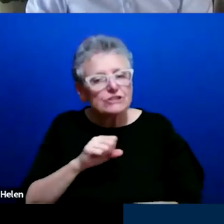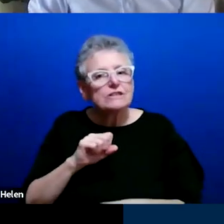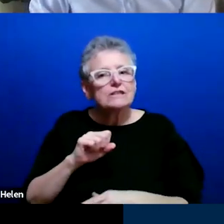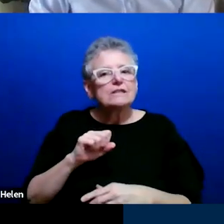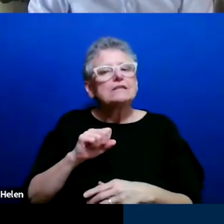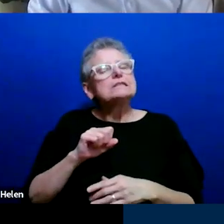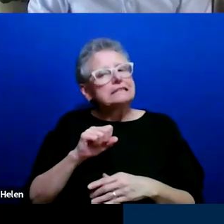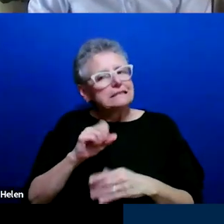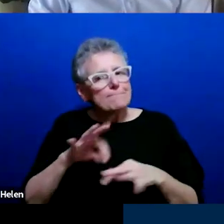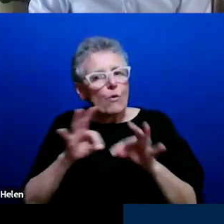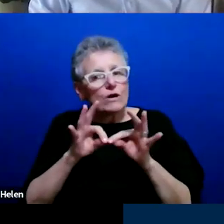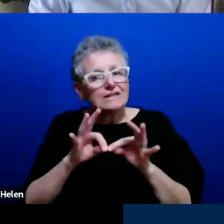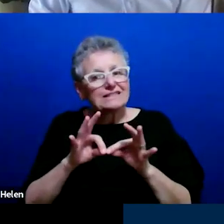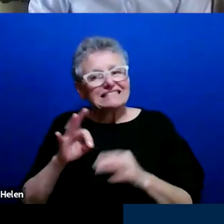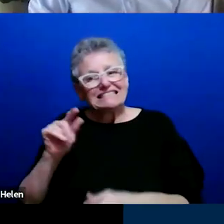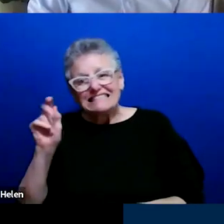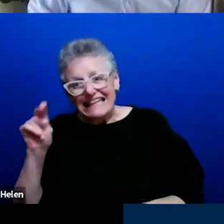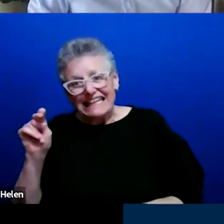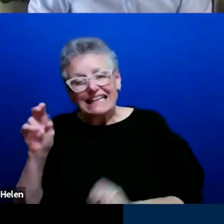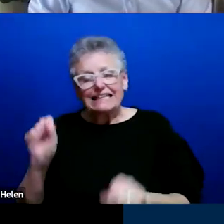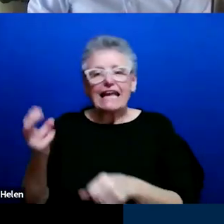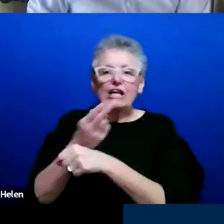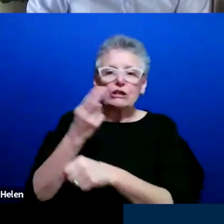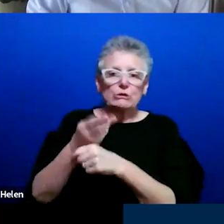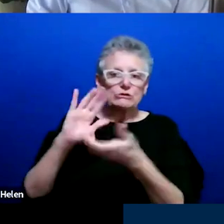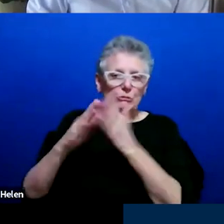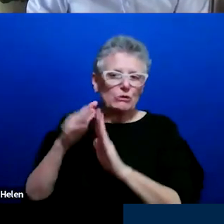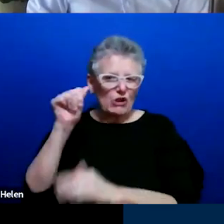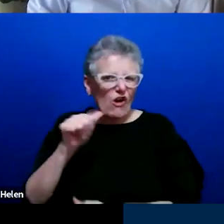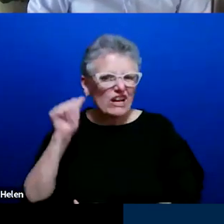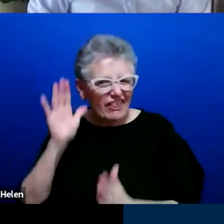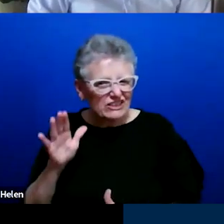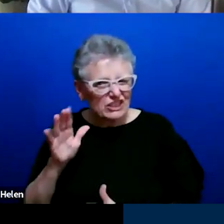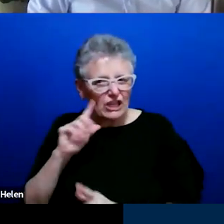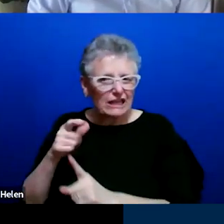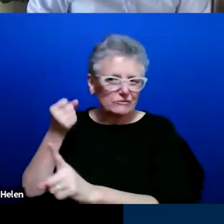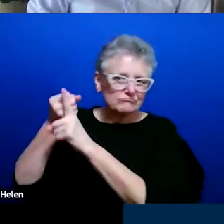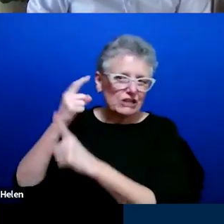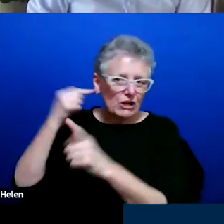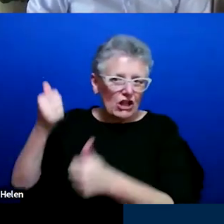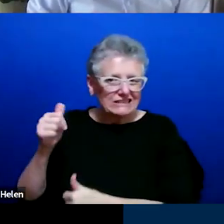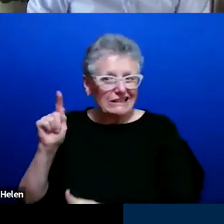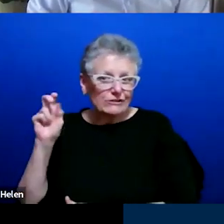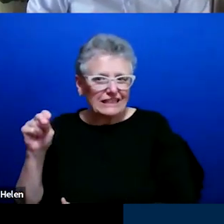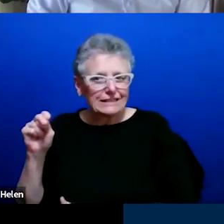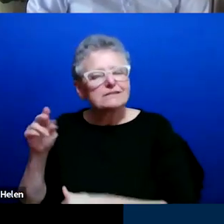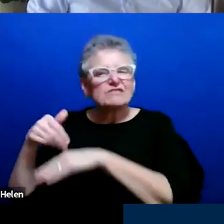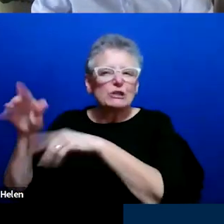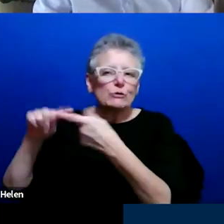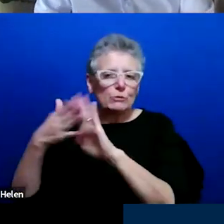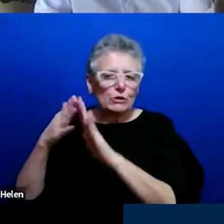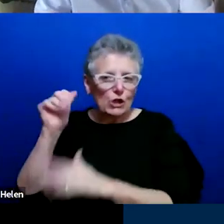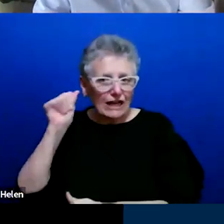to adolescence, later adolescence, you can probably use community audiology. But I would